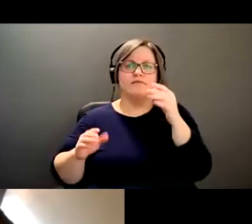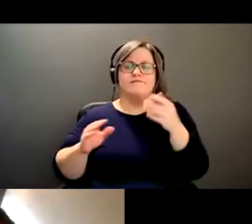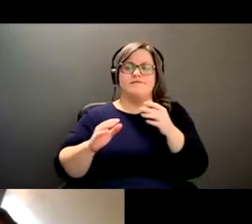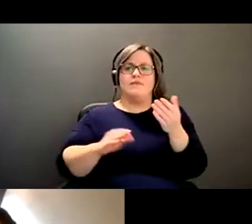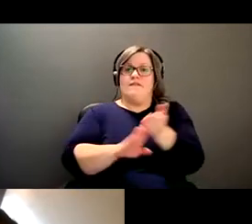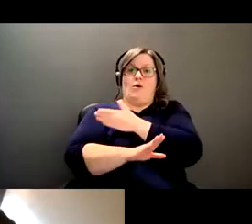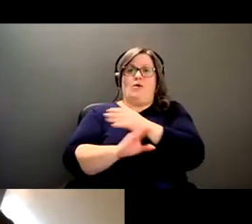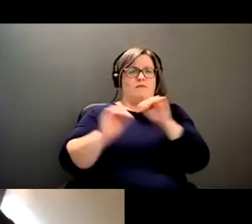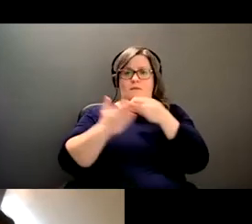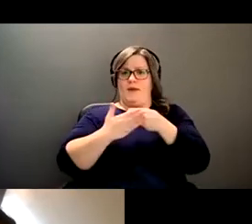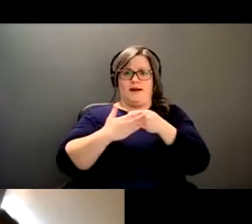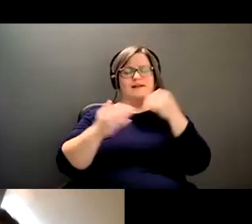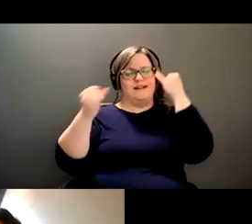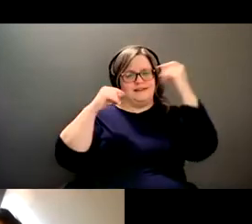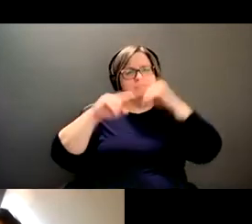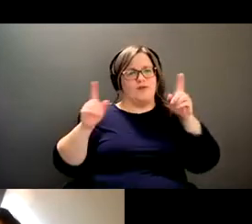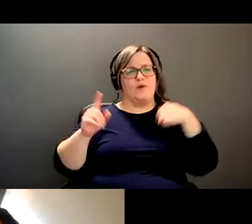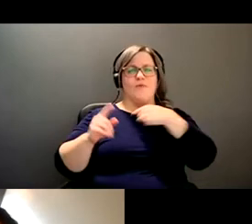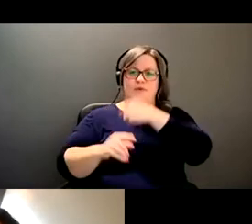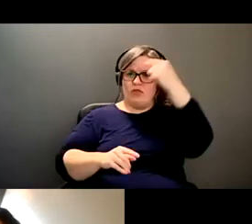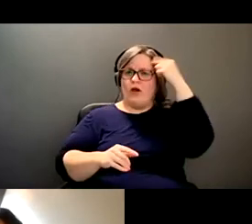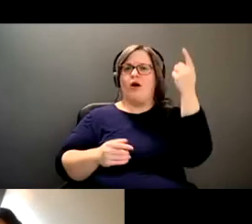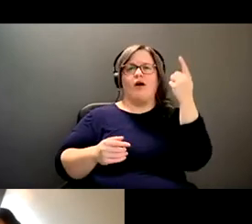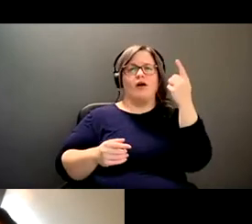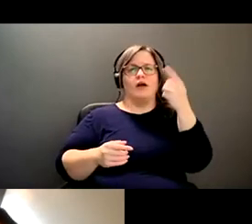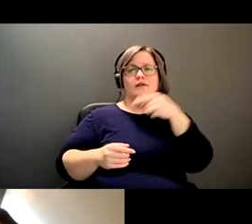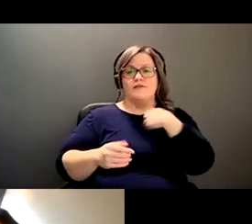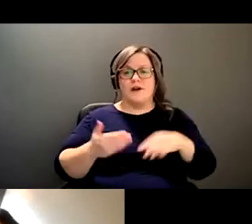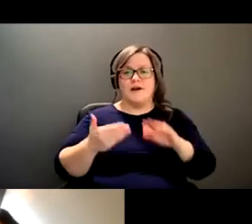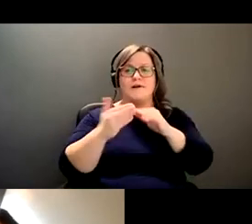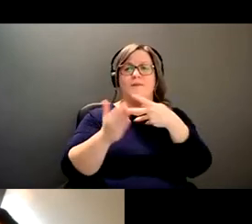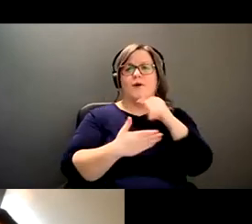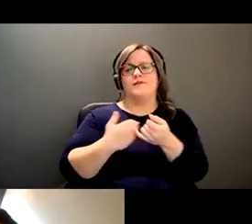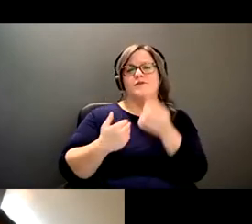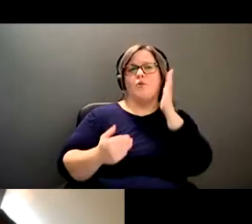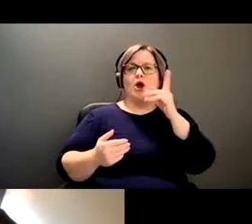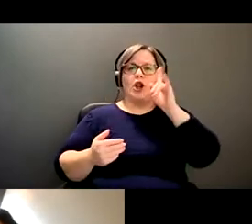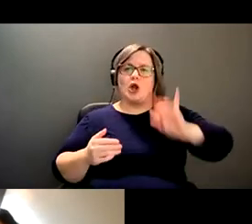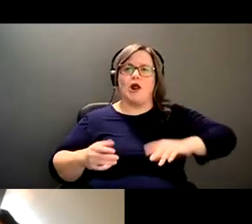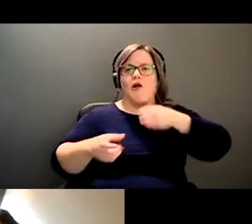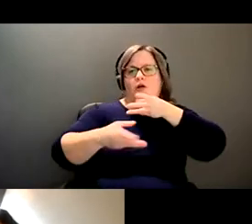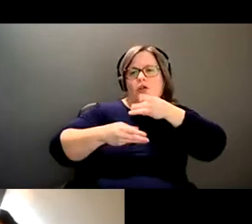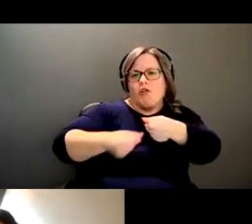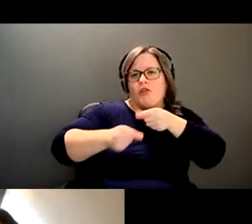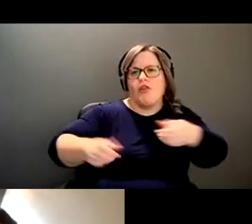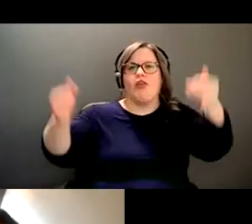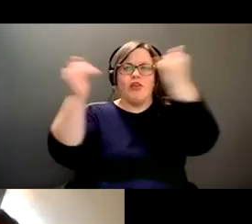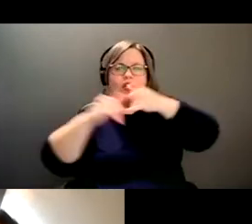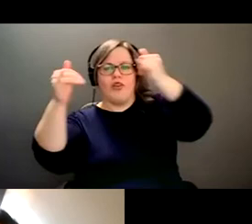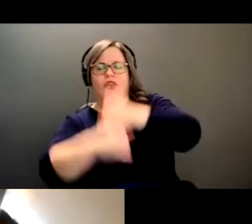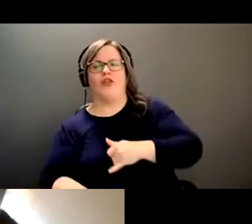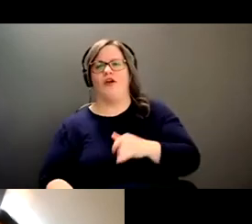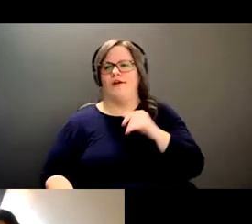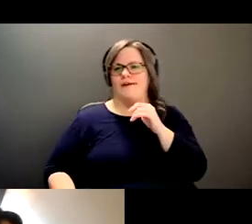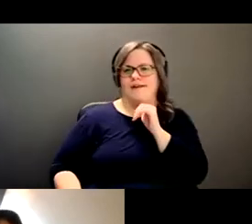At first, we were just going to run the Chinatown Biennial as a complete parody, not having any real artists to